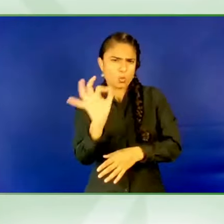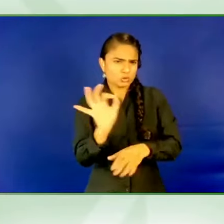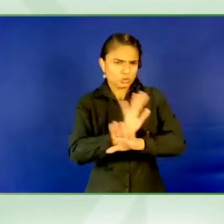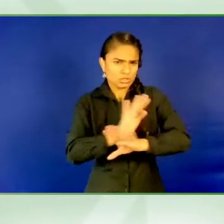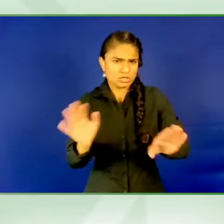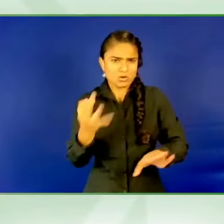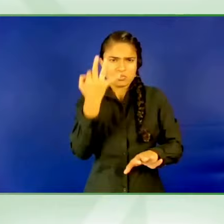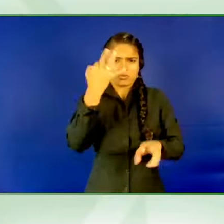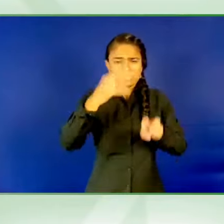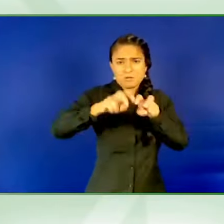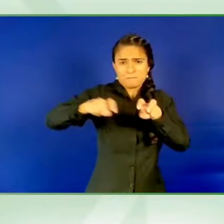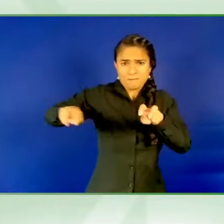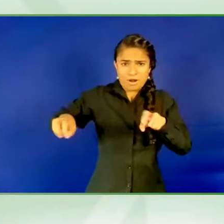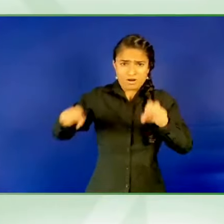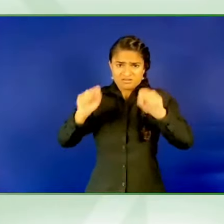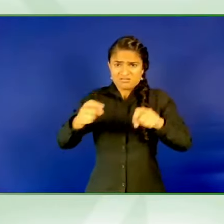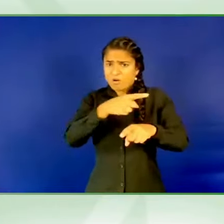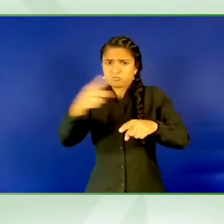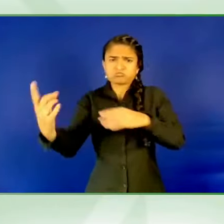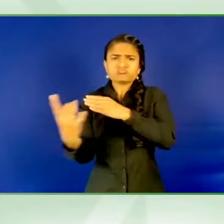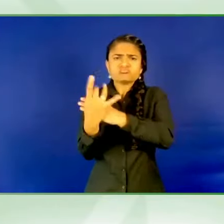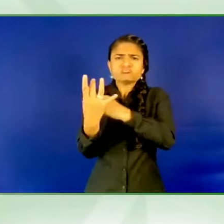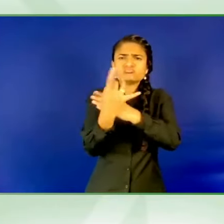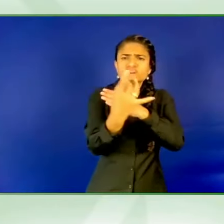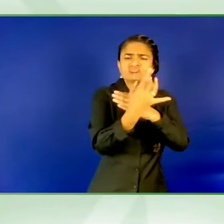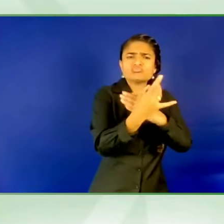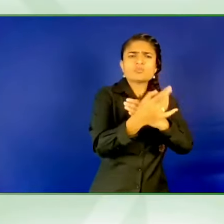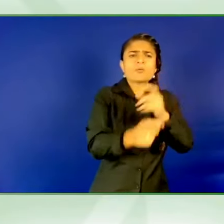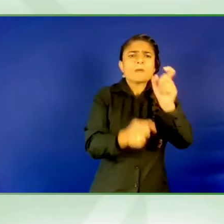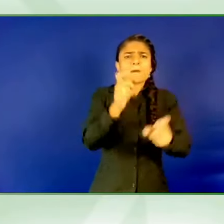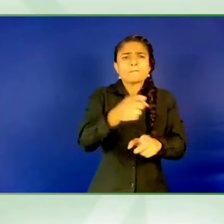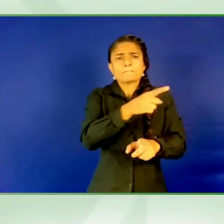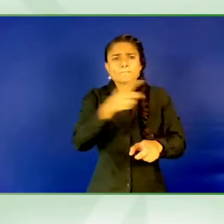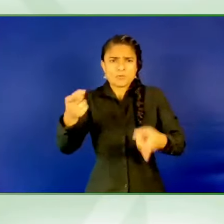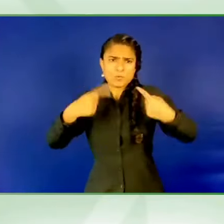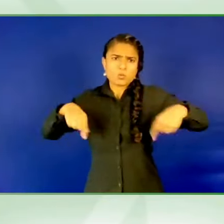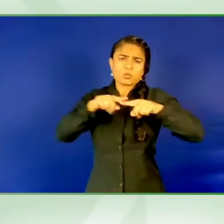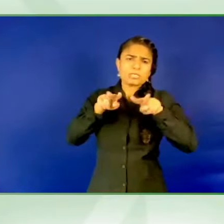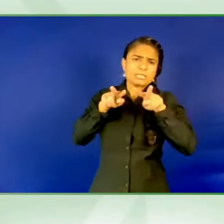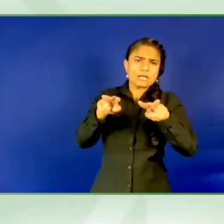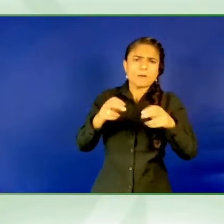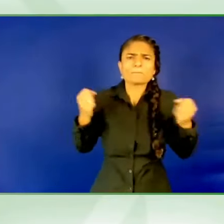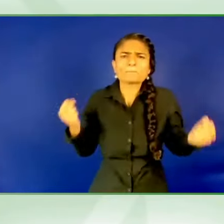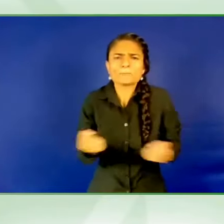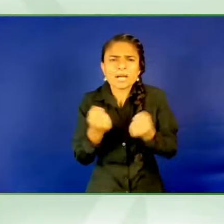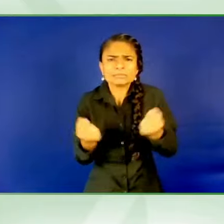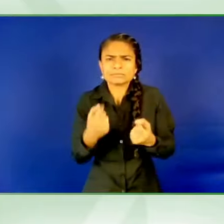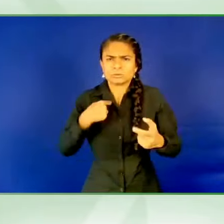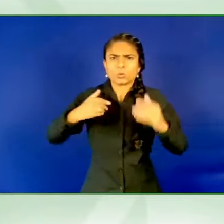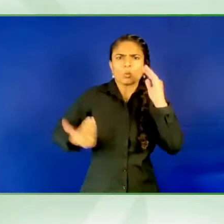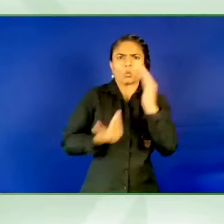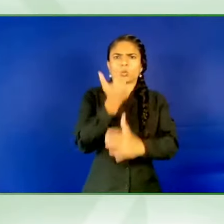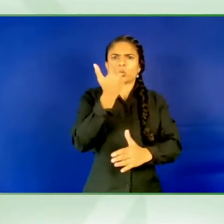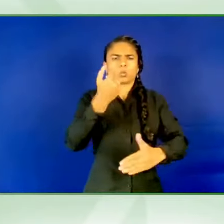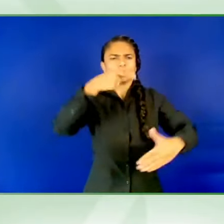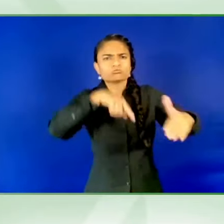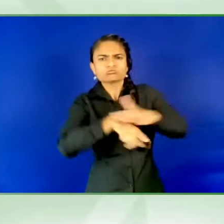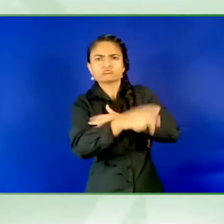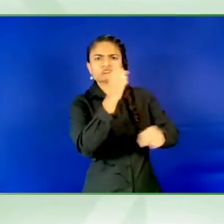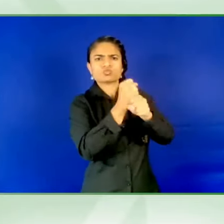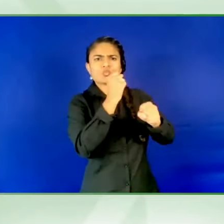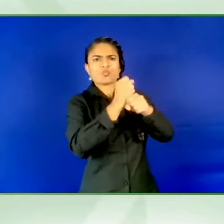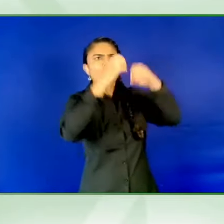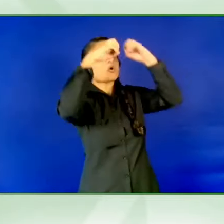out? What can we do to begin and to take a first step into accessibility and astronomy? And if I may, I would like to first start with